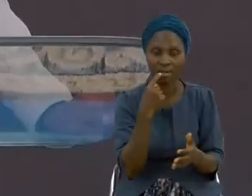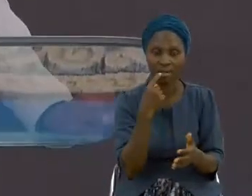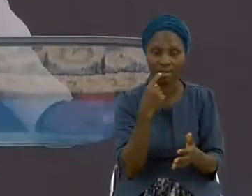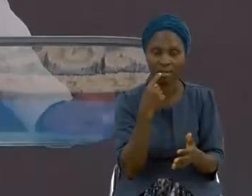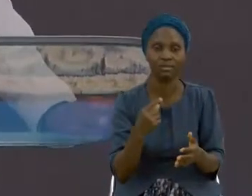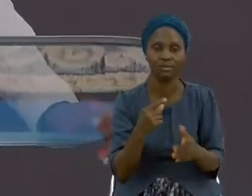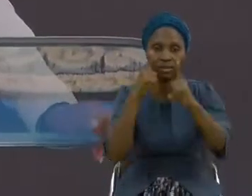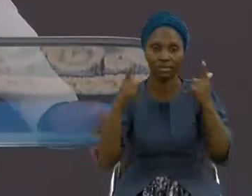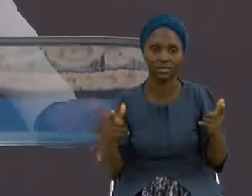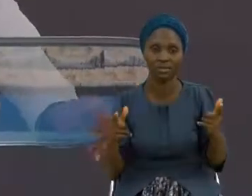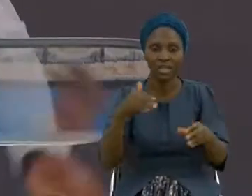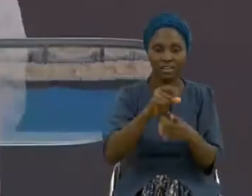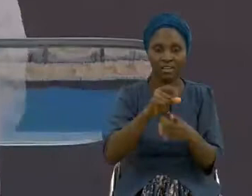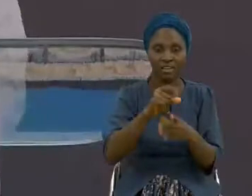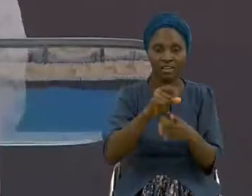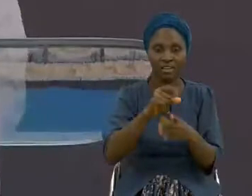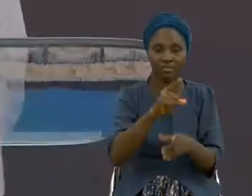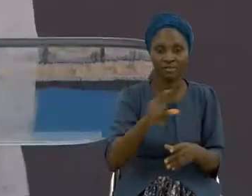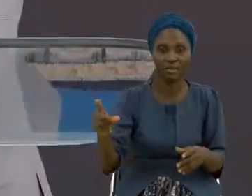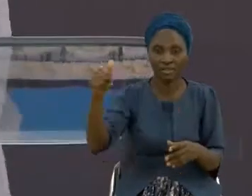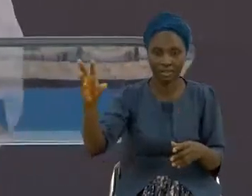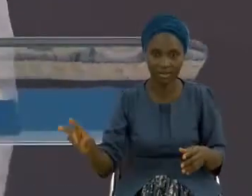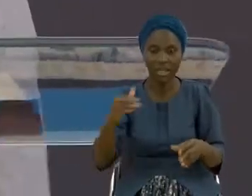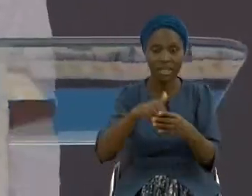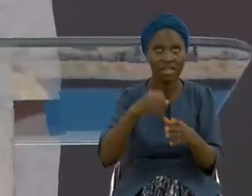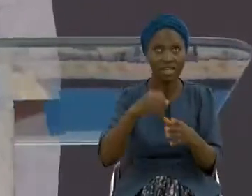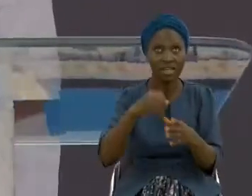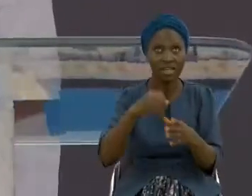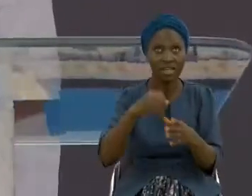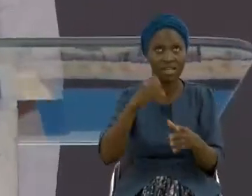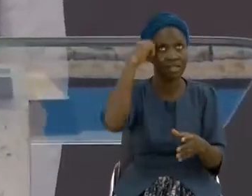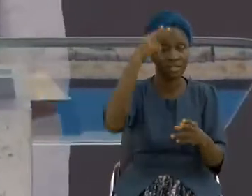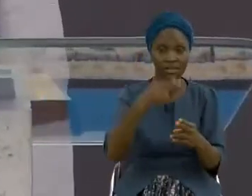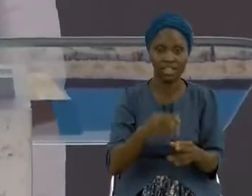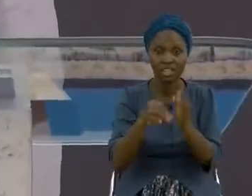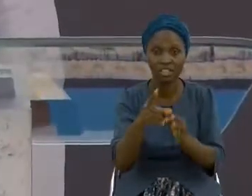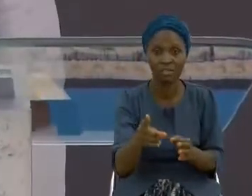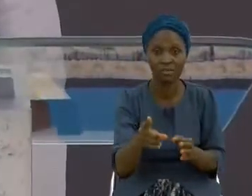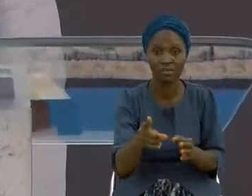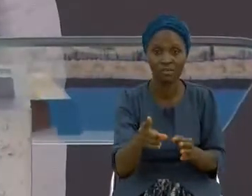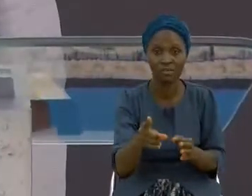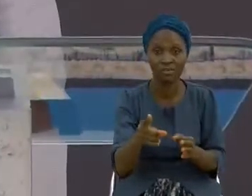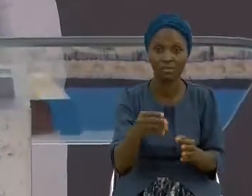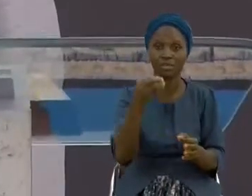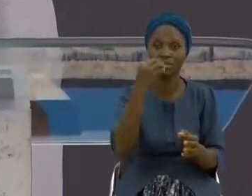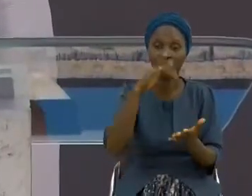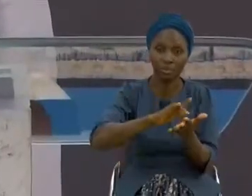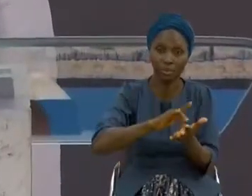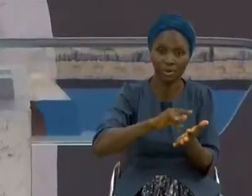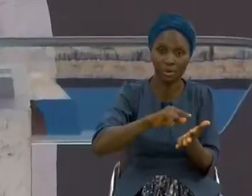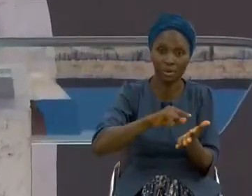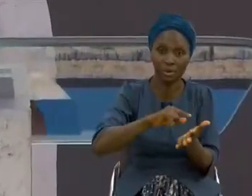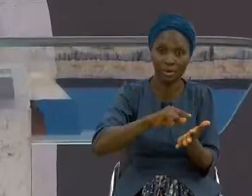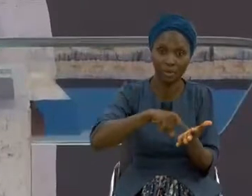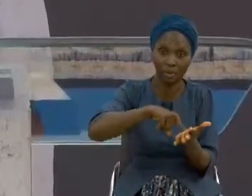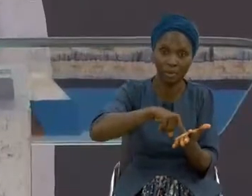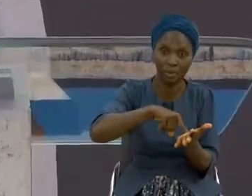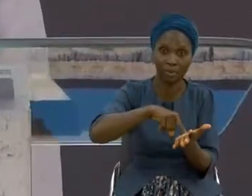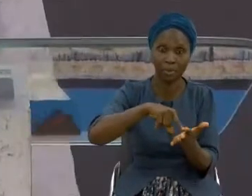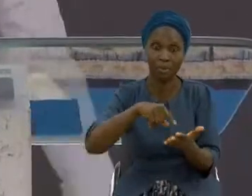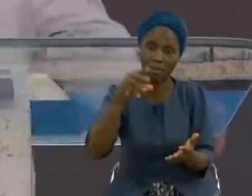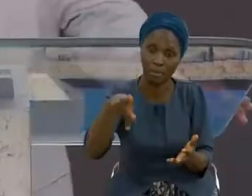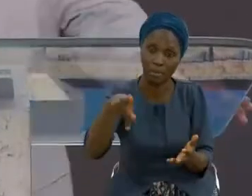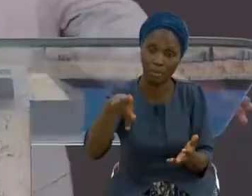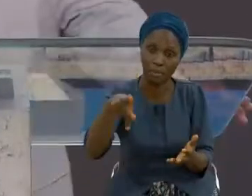you take off serpents that is if surpassed snakes come across your way mention the name of